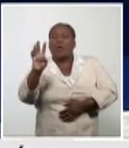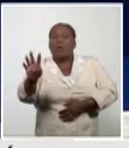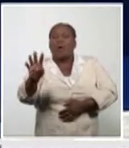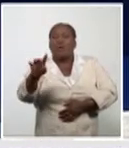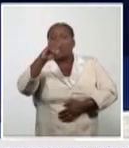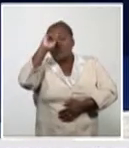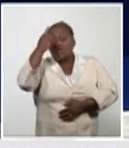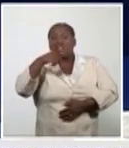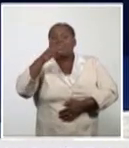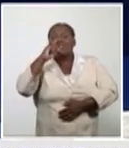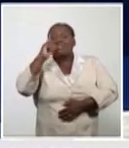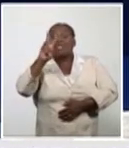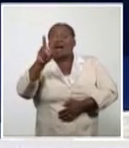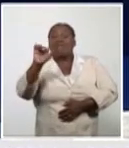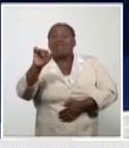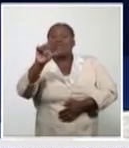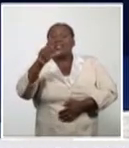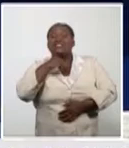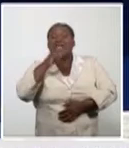9.51%,